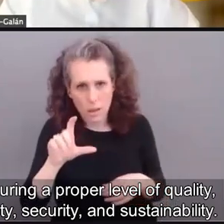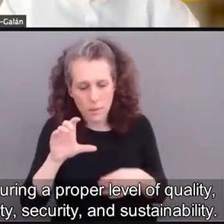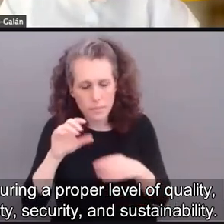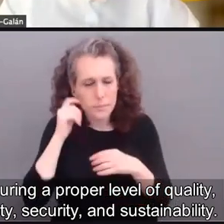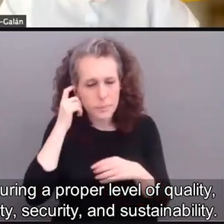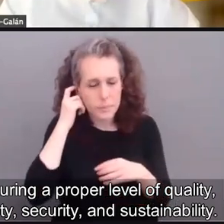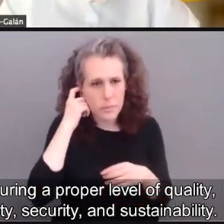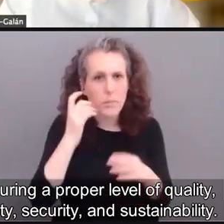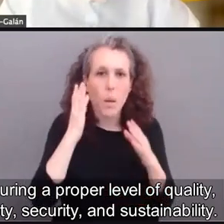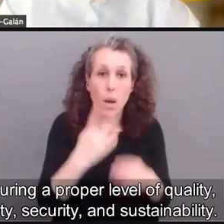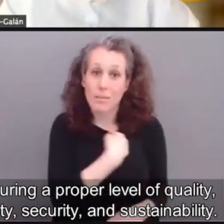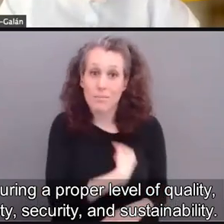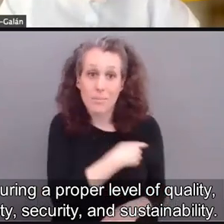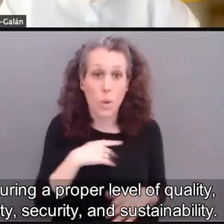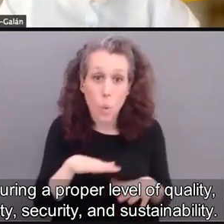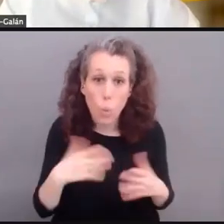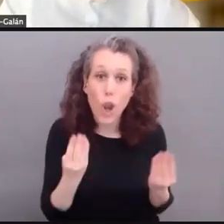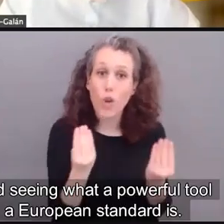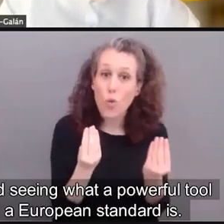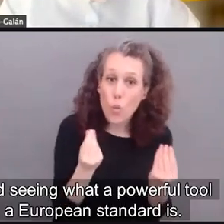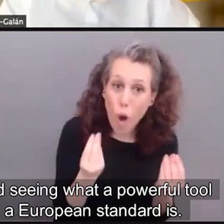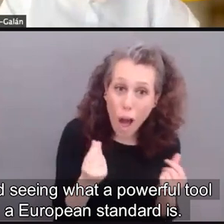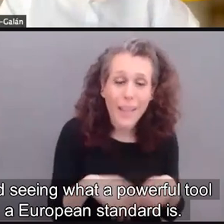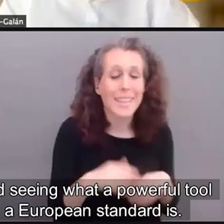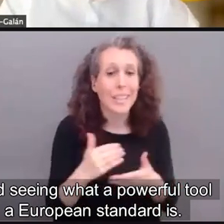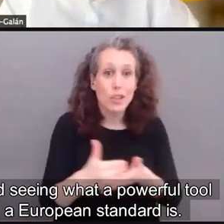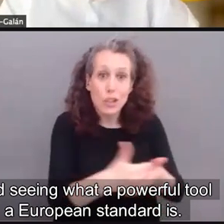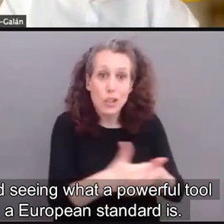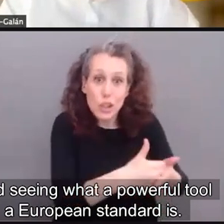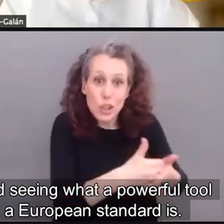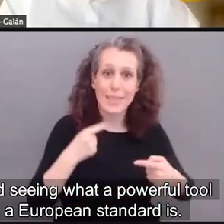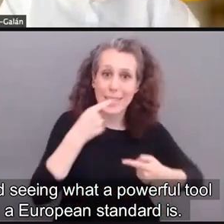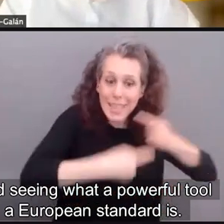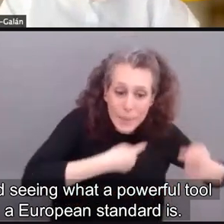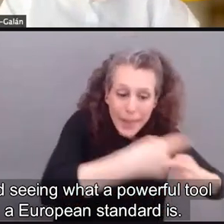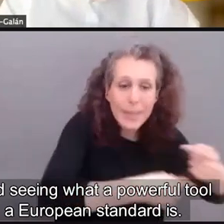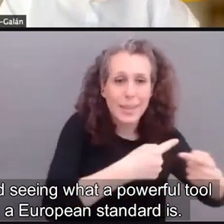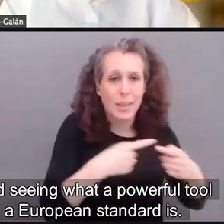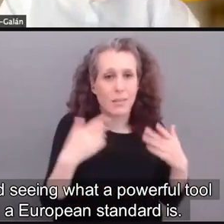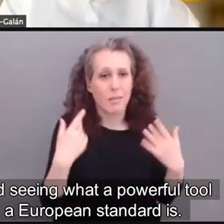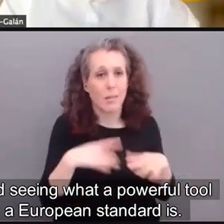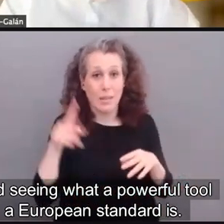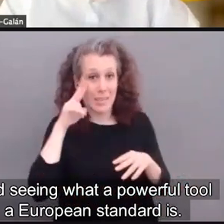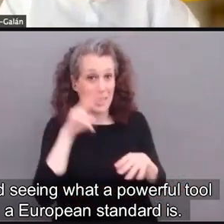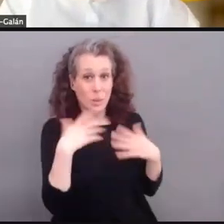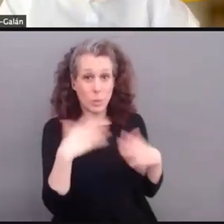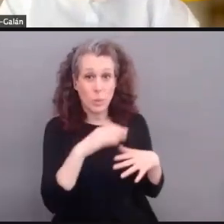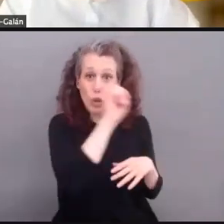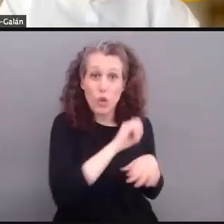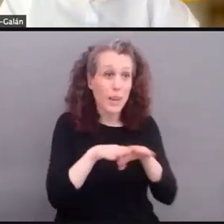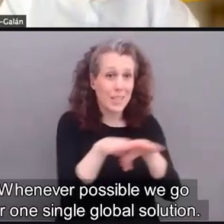quality, safety, security, and sustainability. And as you see, what a powerful tool a European standard